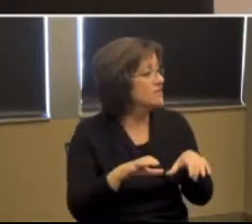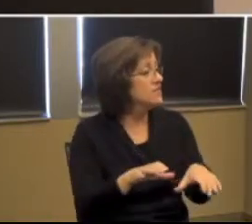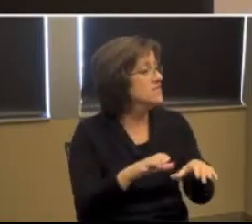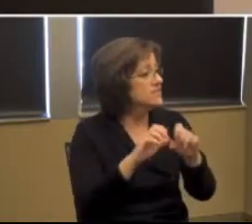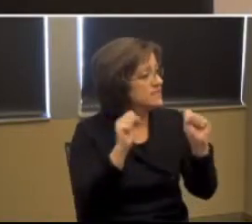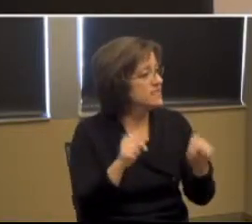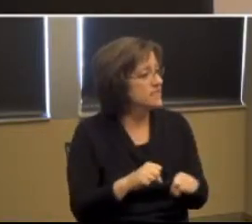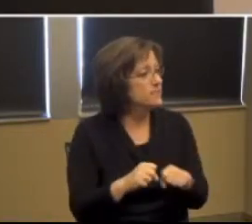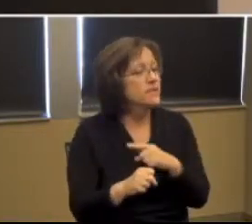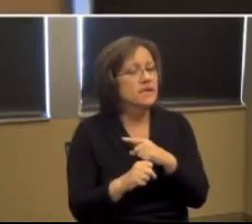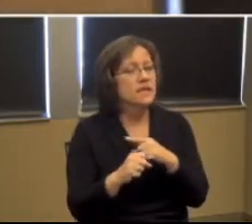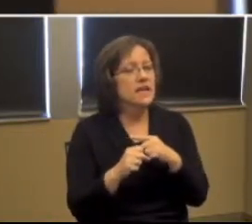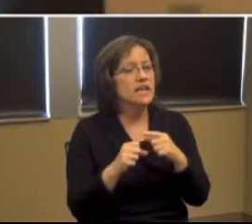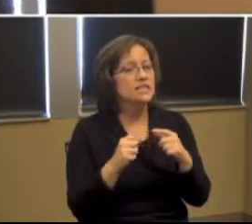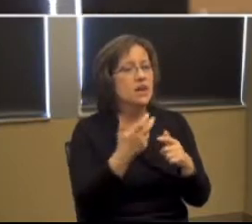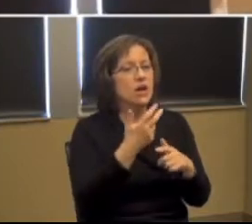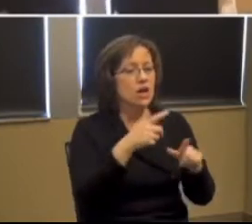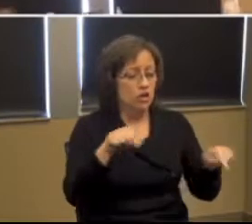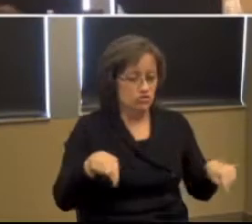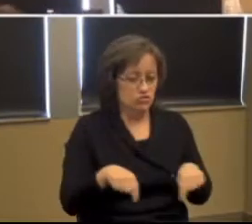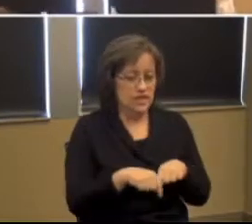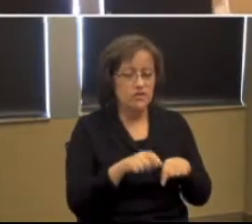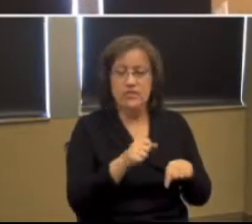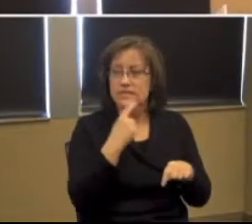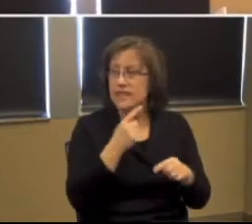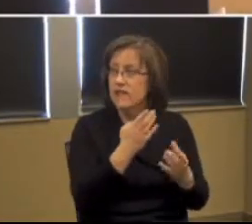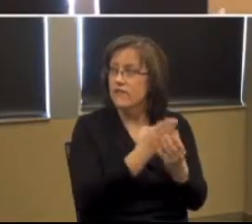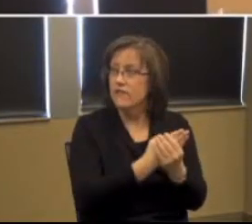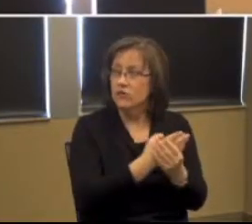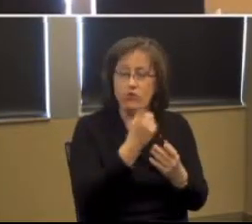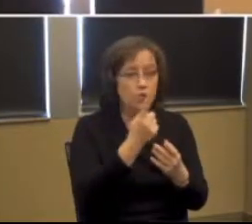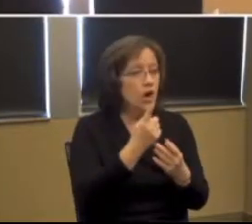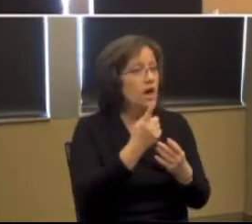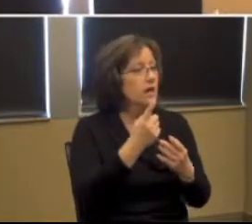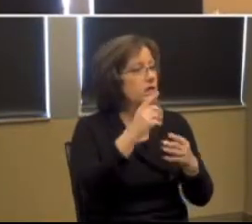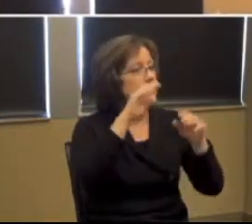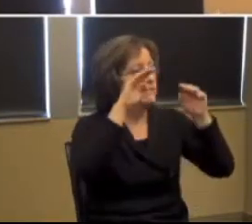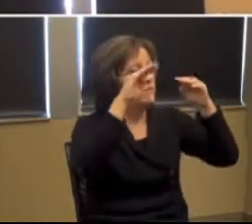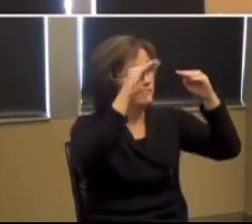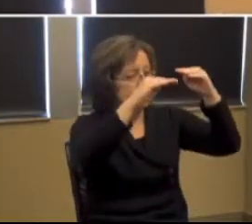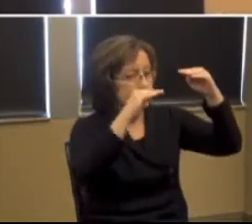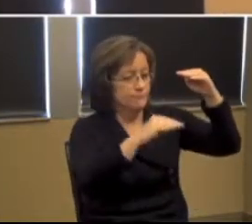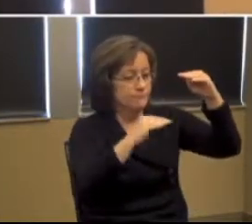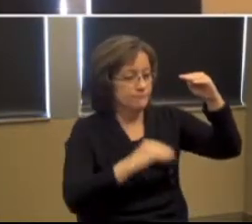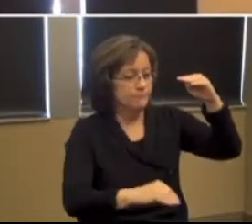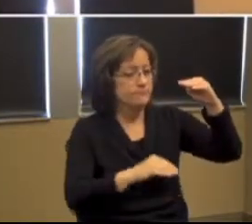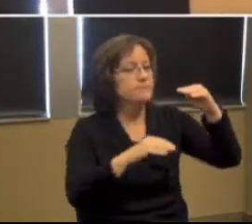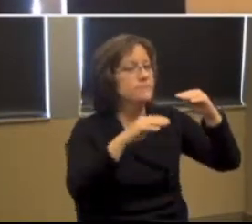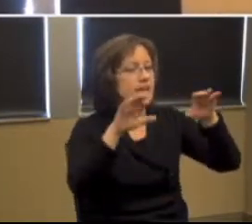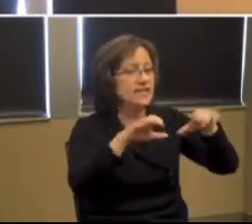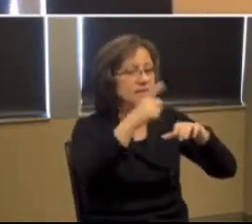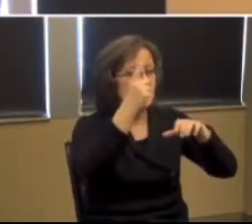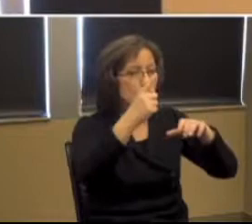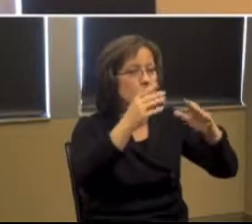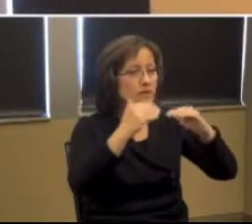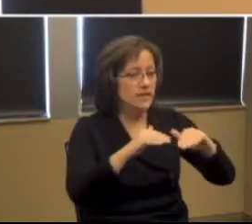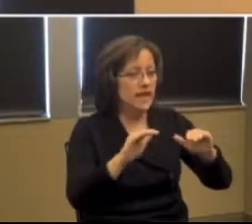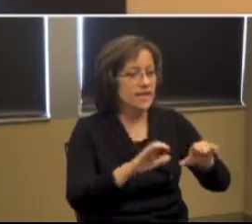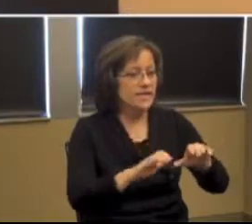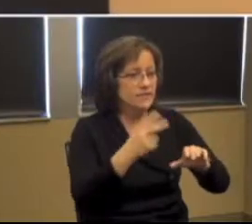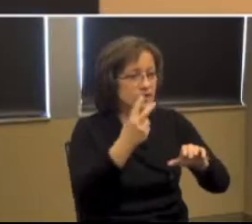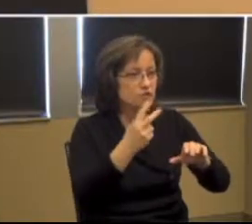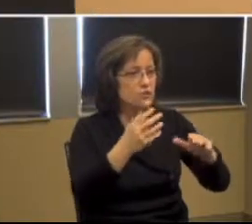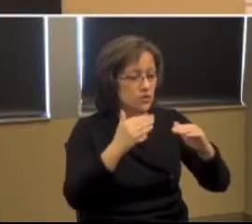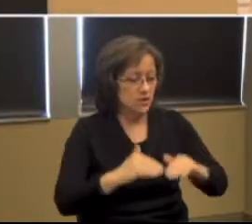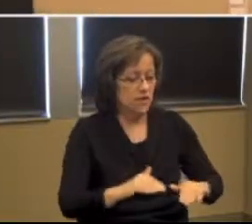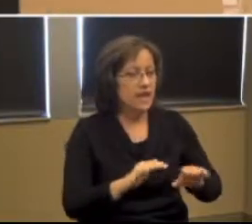a 3-tiered, just a tray, where you could say folder 1 or activity 1, activity 2, activity 3, and you would have the work already